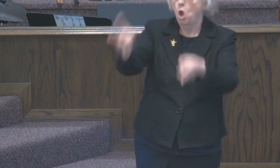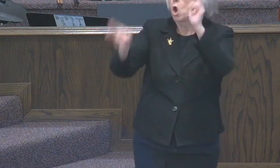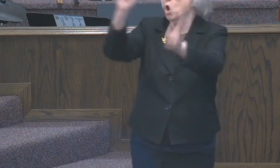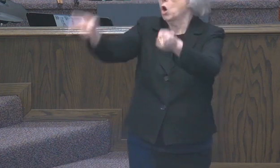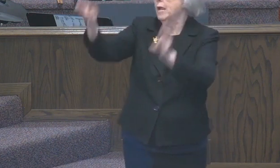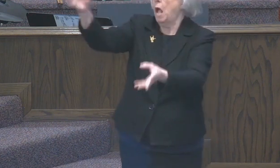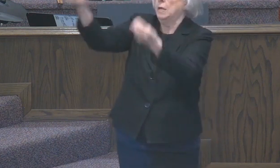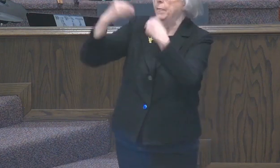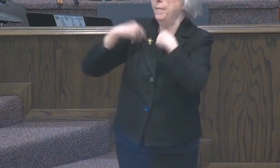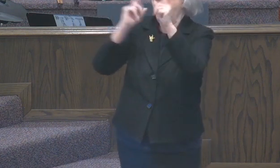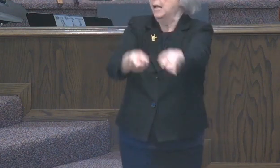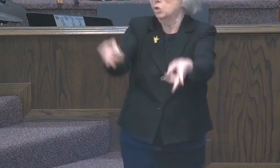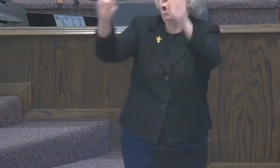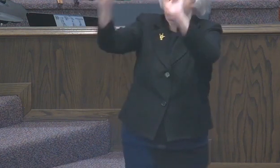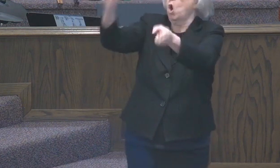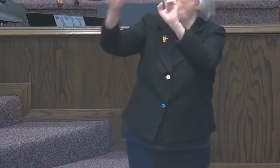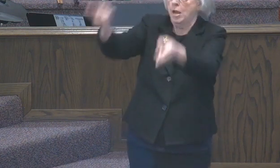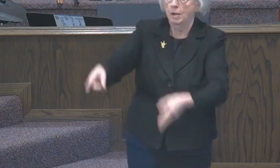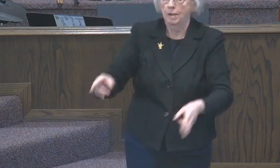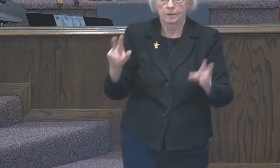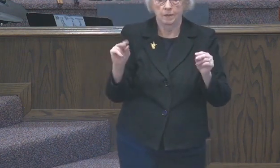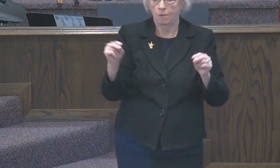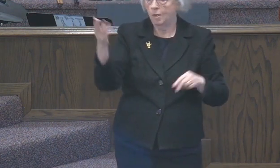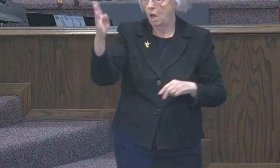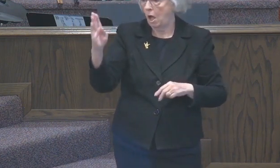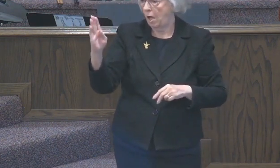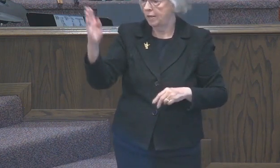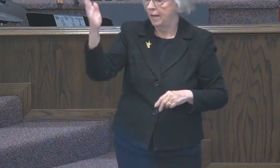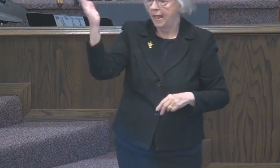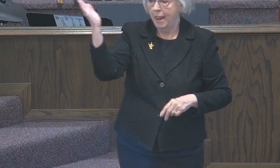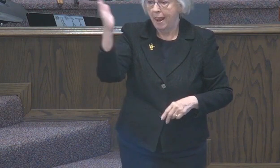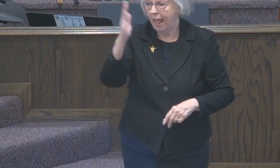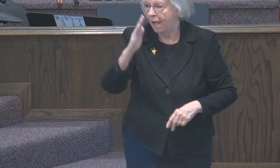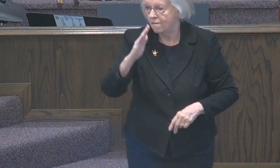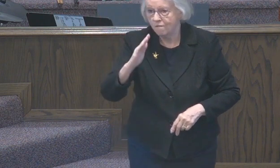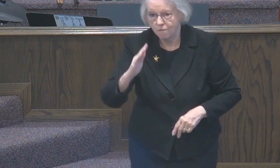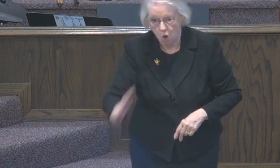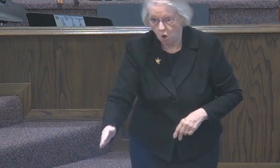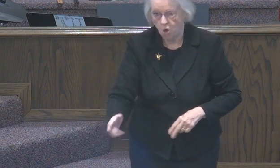this brother of Jesus who was so practical in his book,